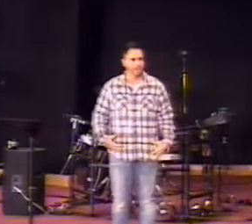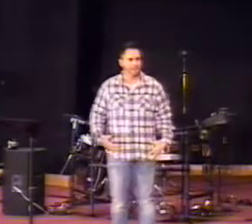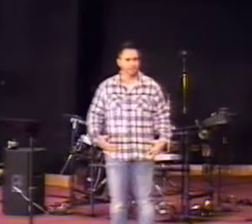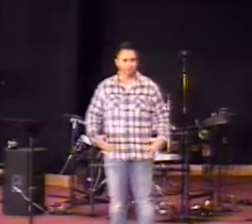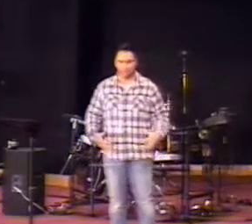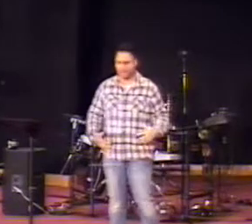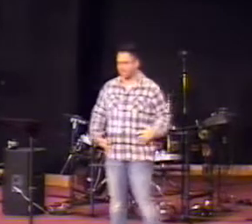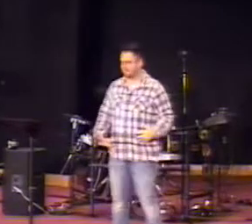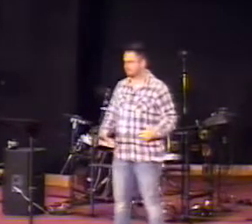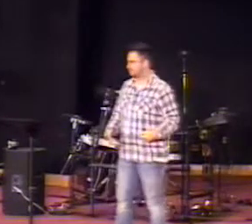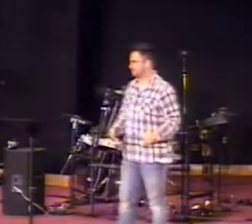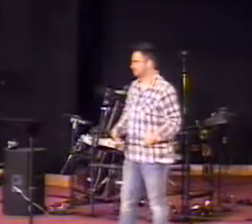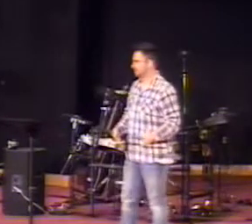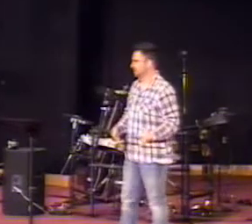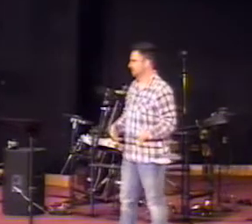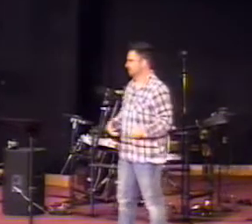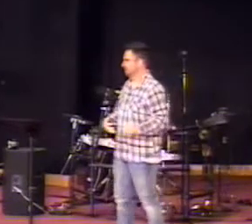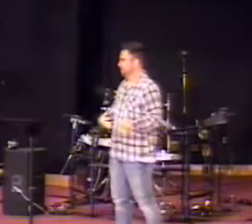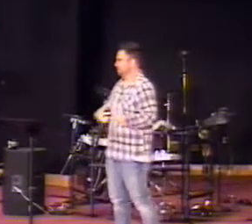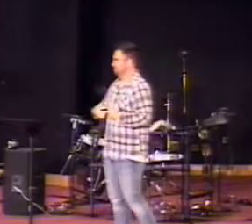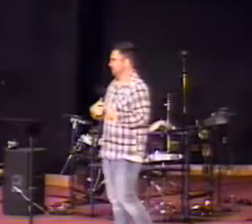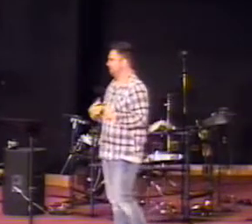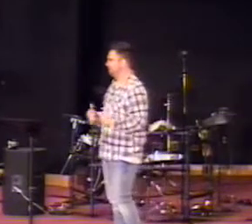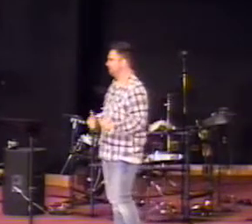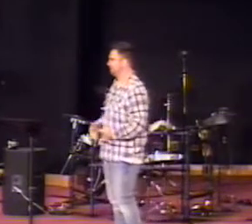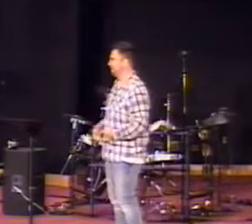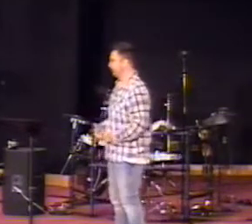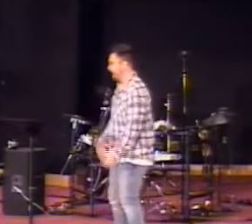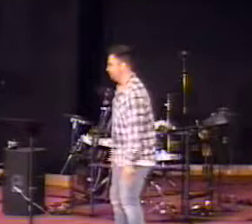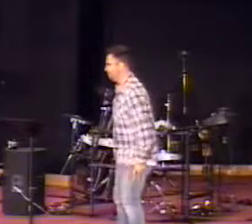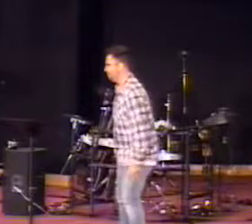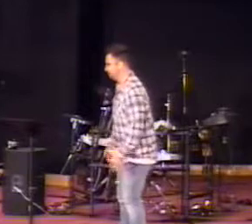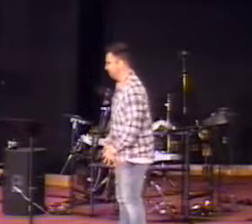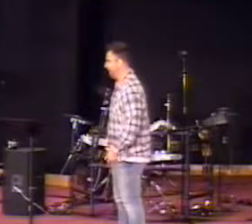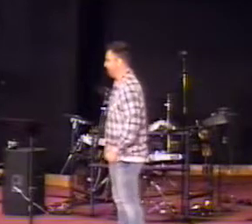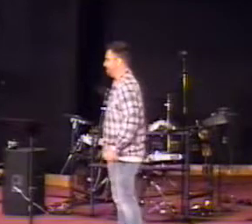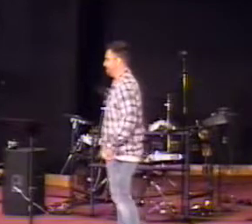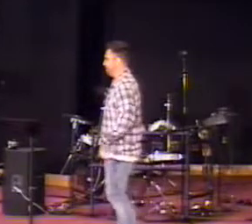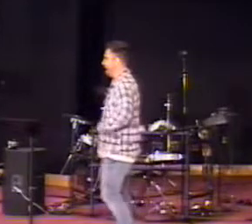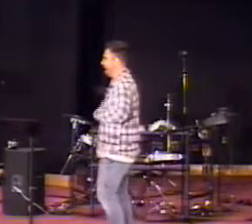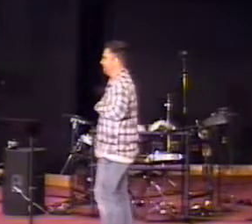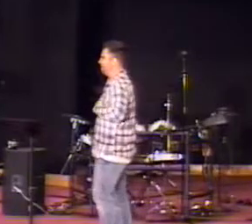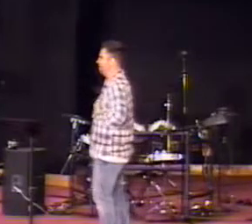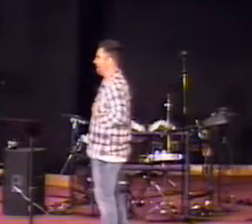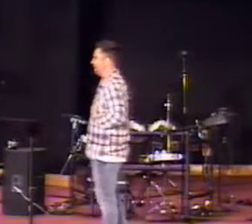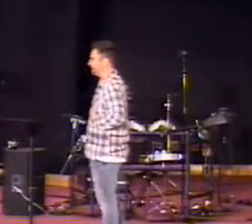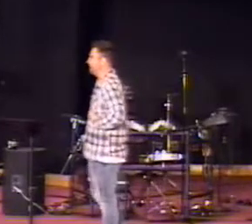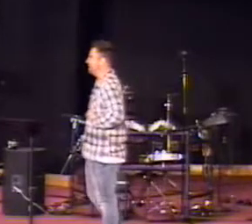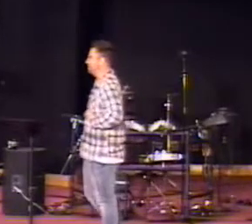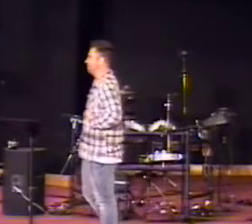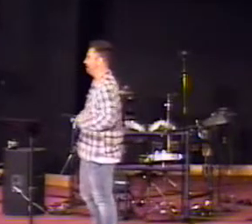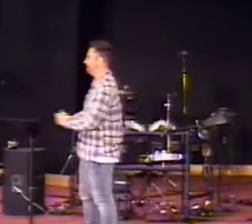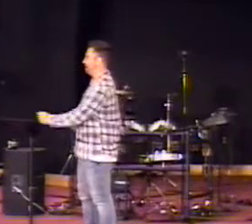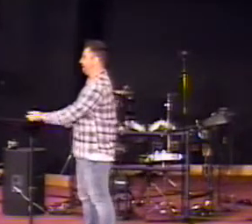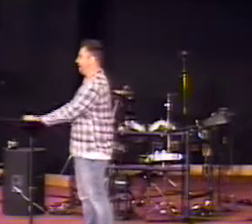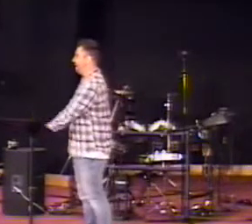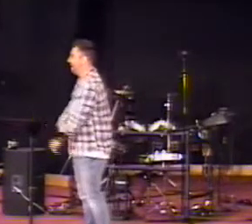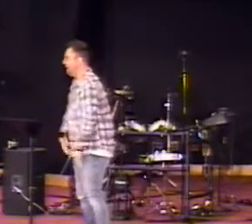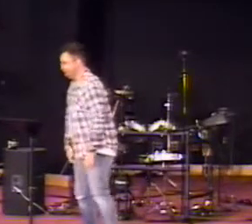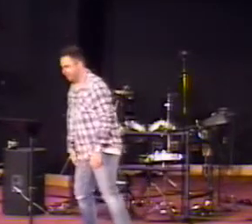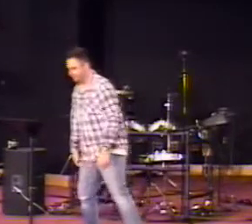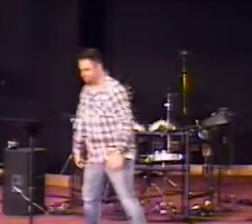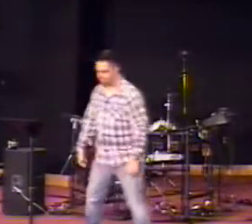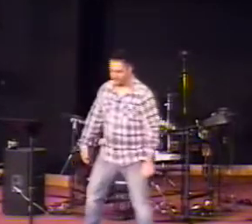wet and your body starts to, you know, get weird and chafe between your legs and you're hot and sweaty. Yeah, you guys know what I'm talking about,